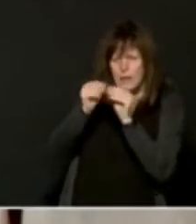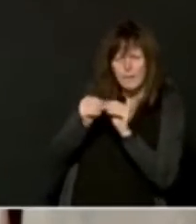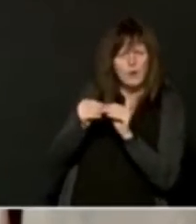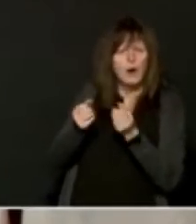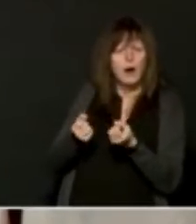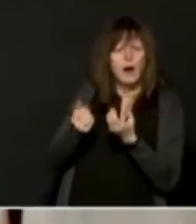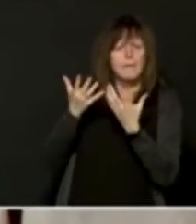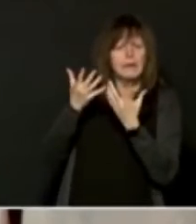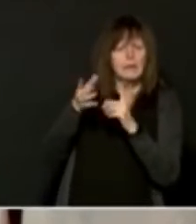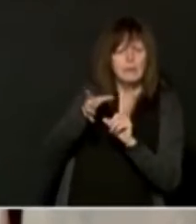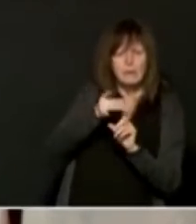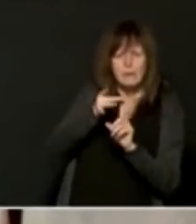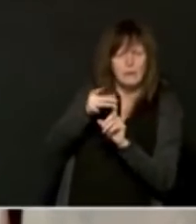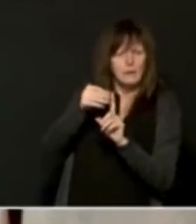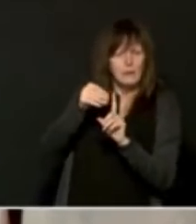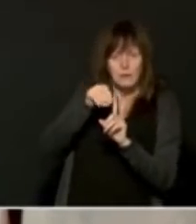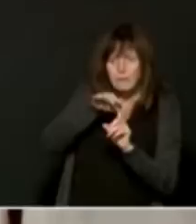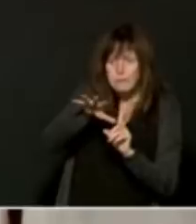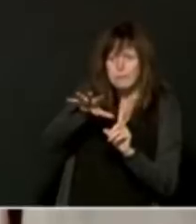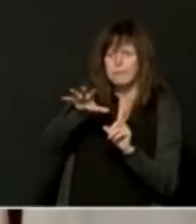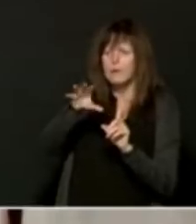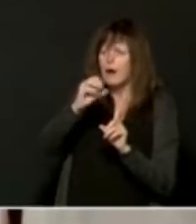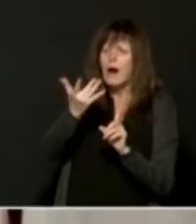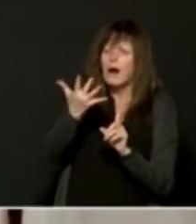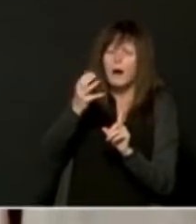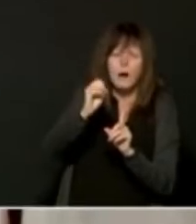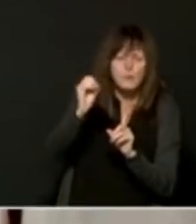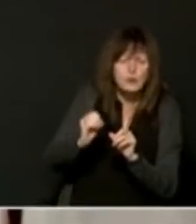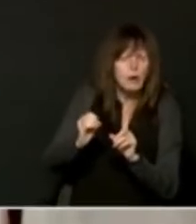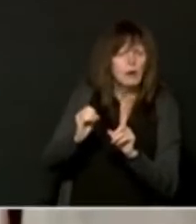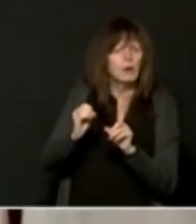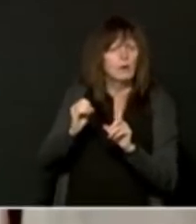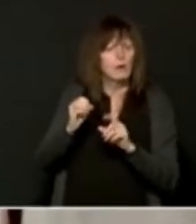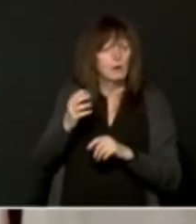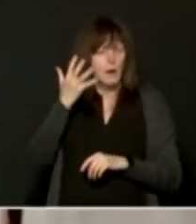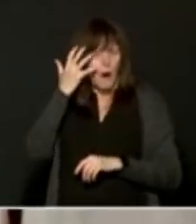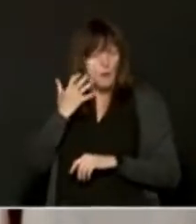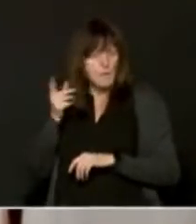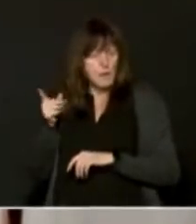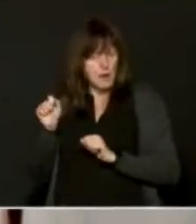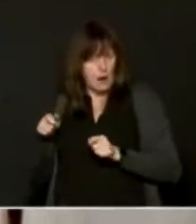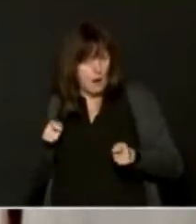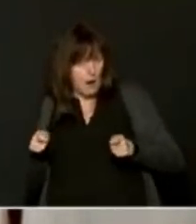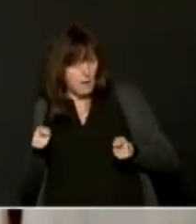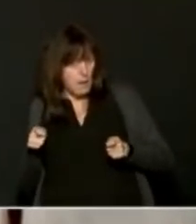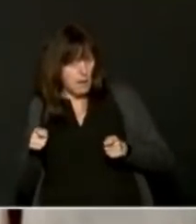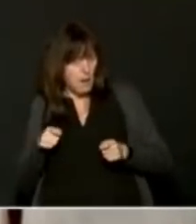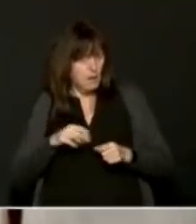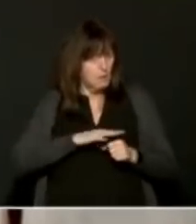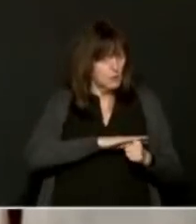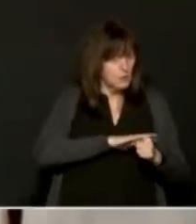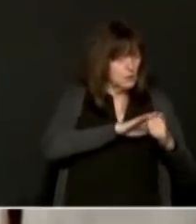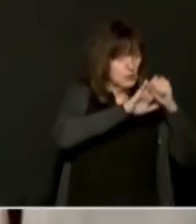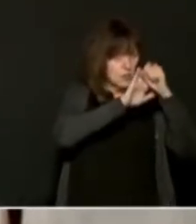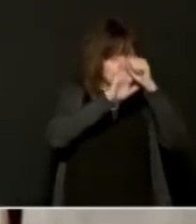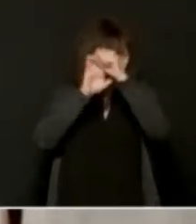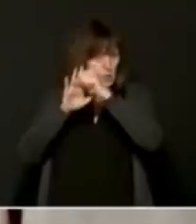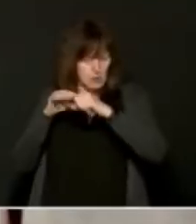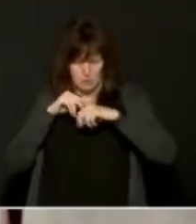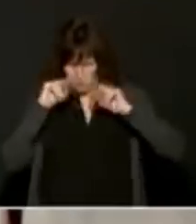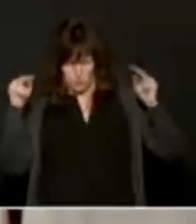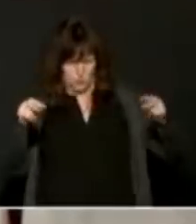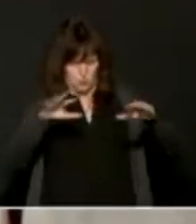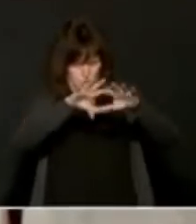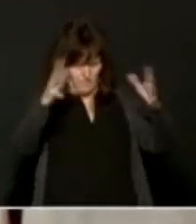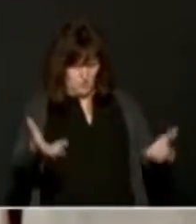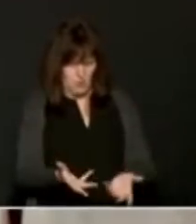transmission? What is the capacity of the hospitals locally? And what is the R